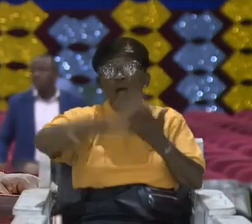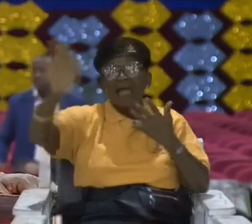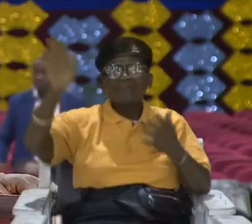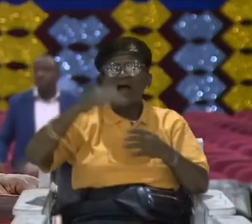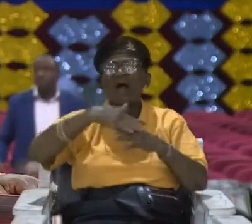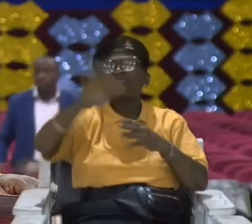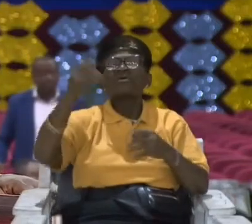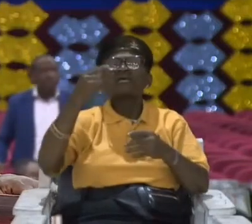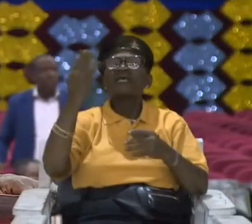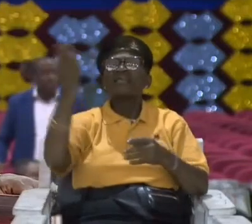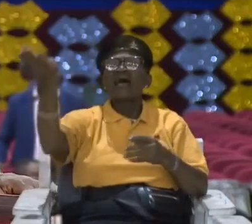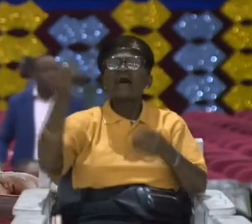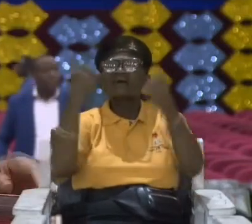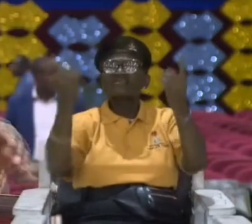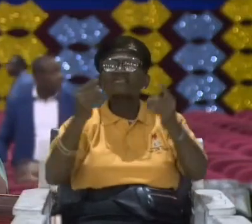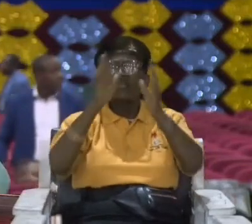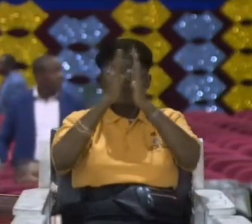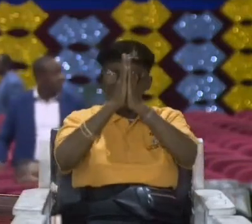Pray for them.